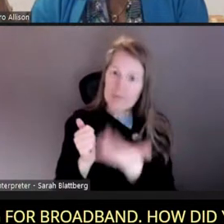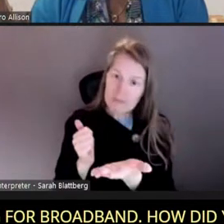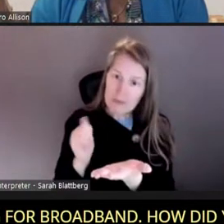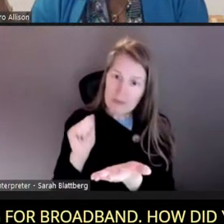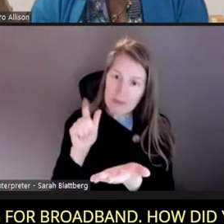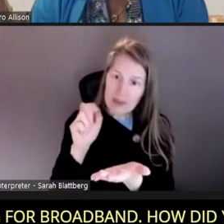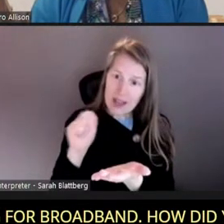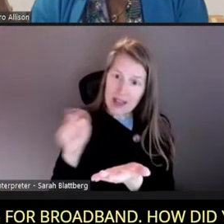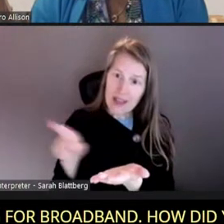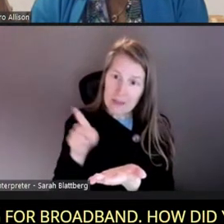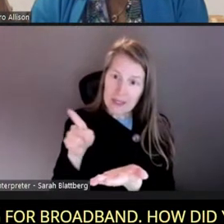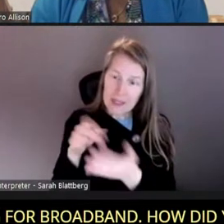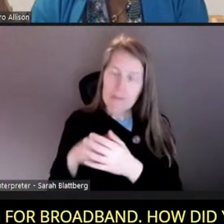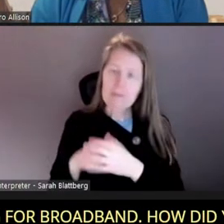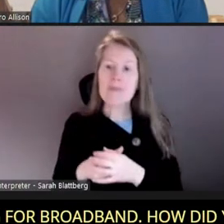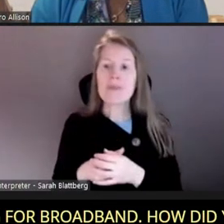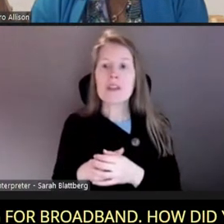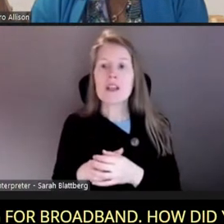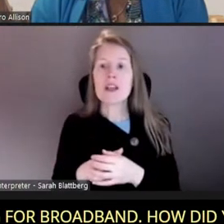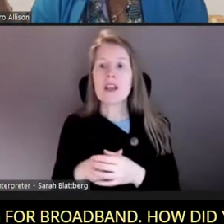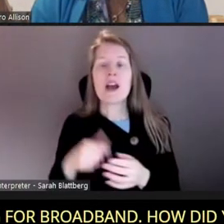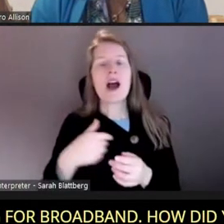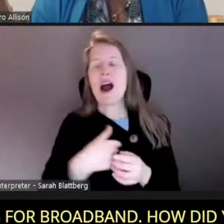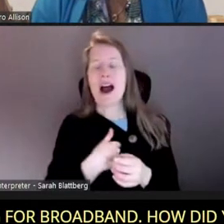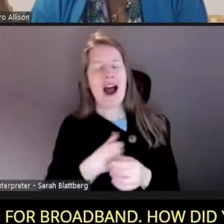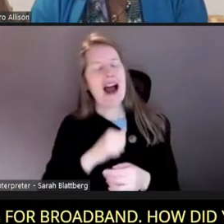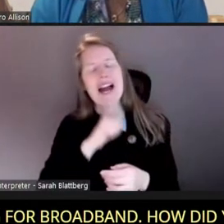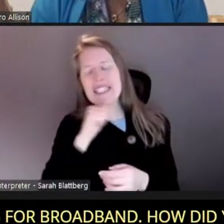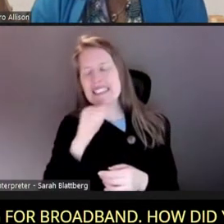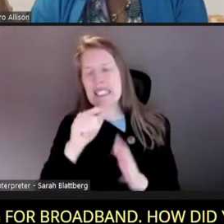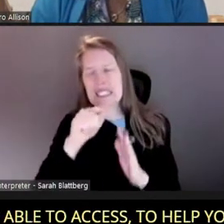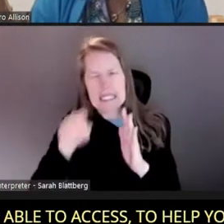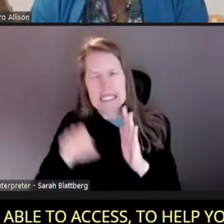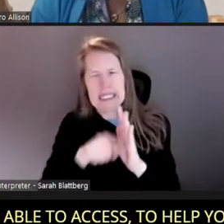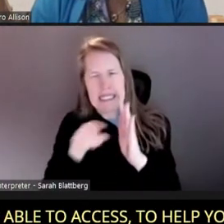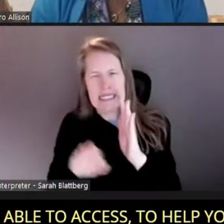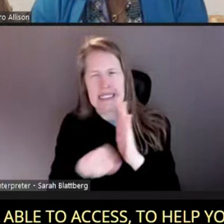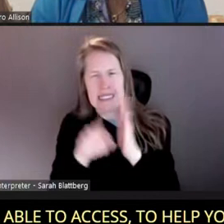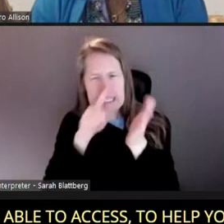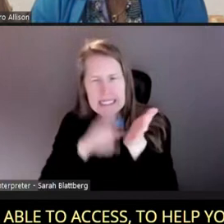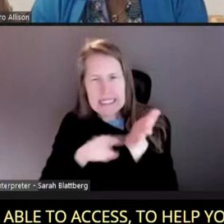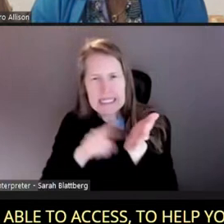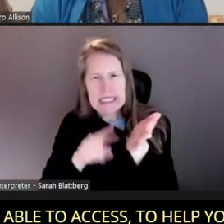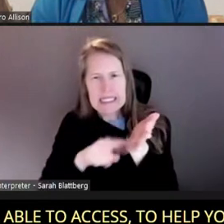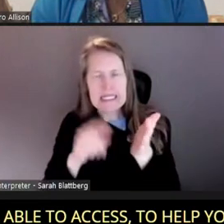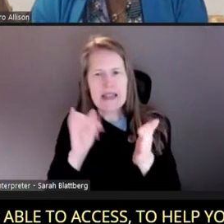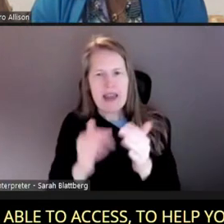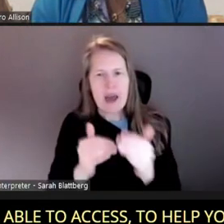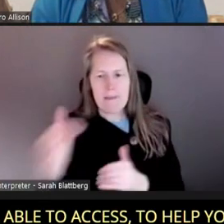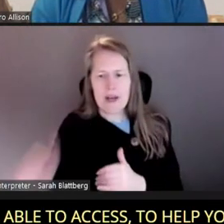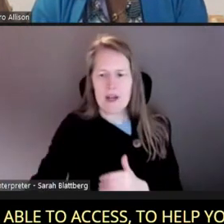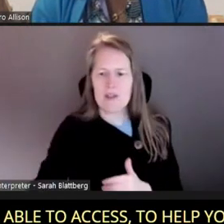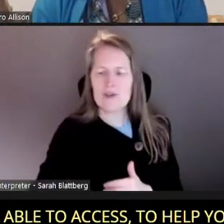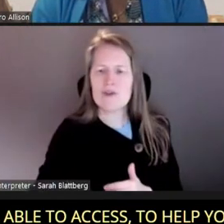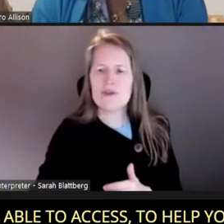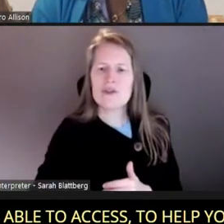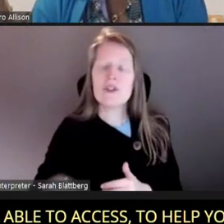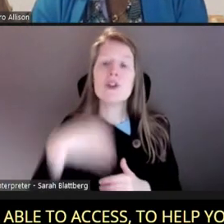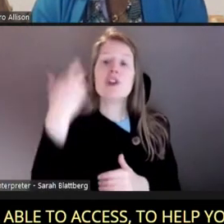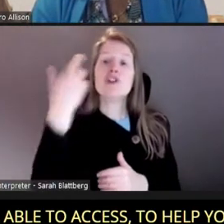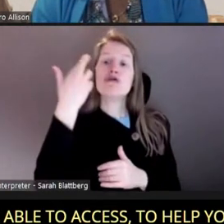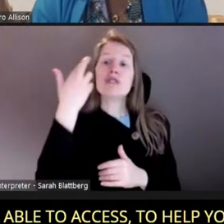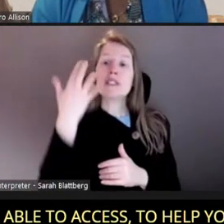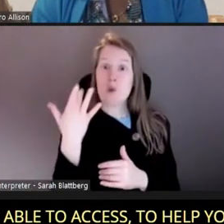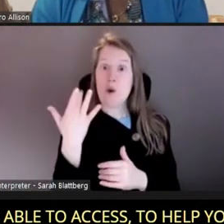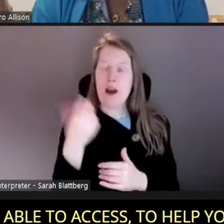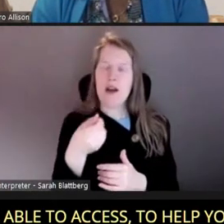To be honest, I didn't get that far to the point of making a decision to switch. And the reason why is because it was